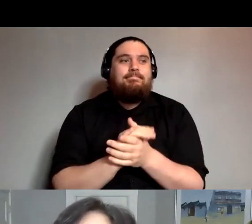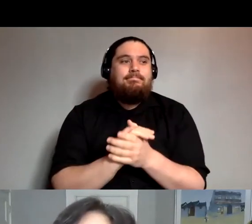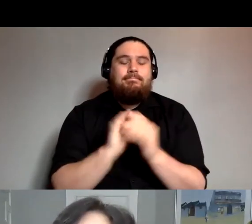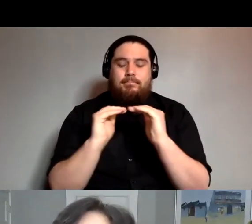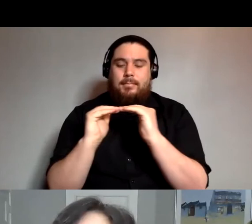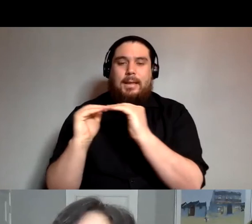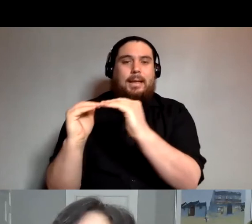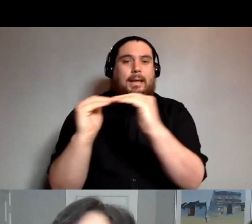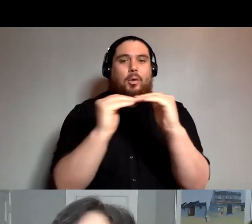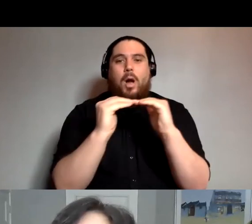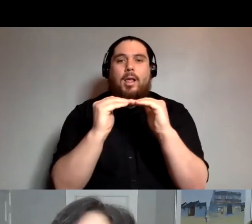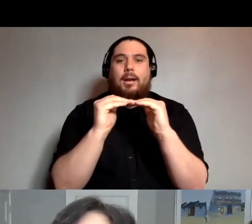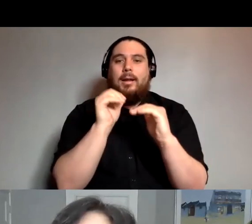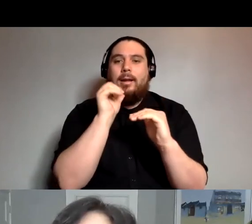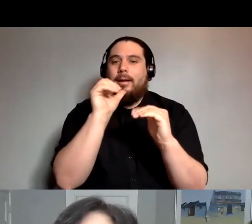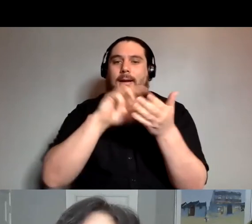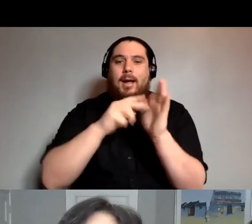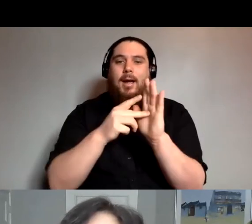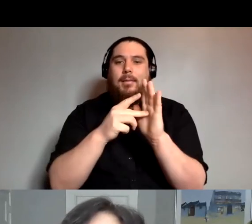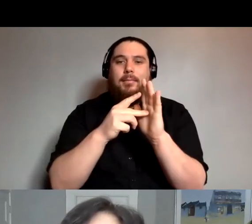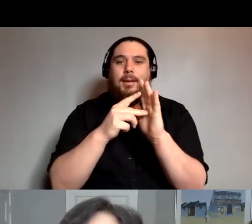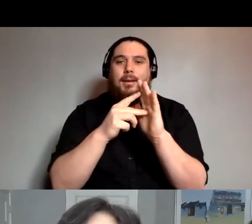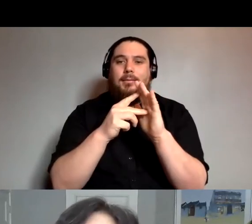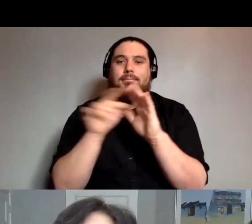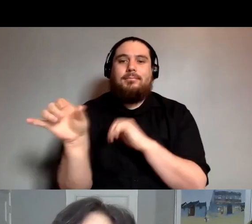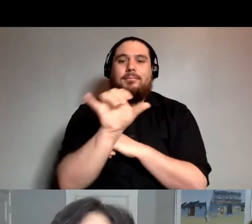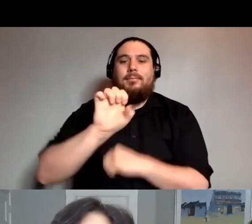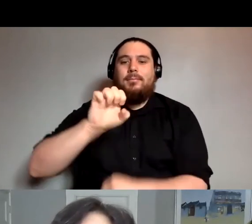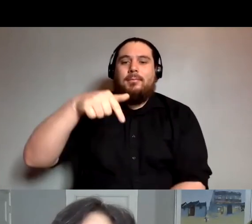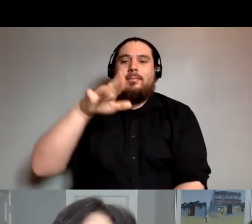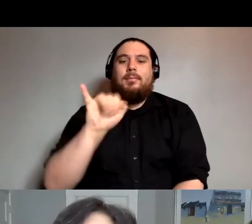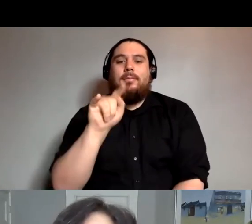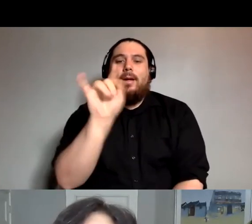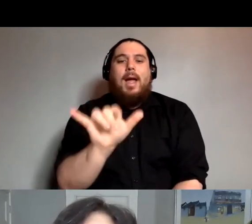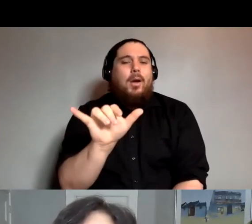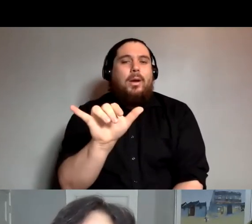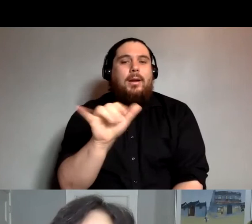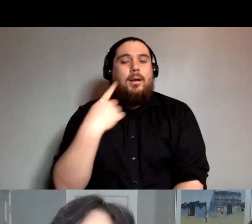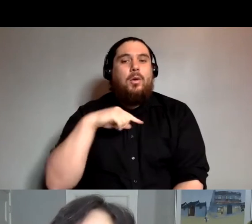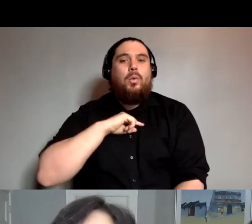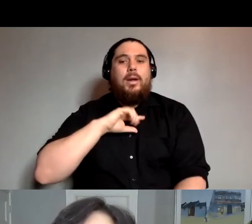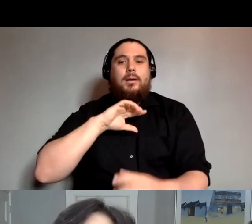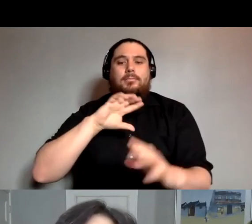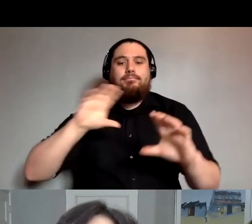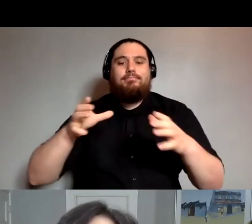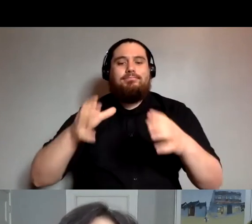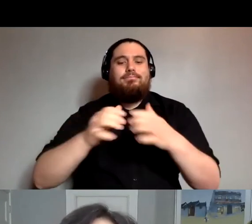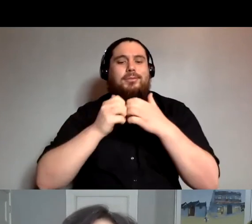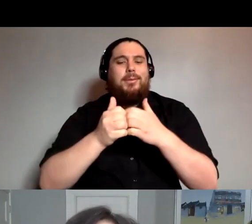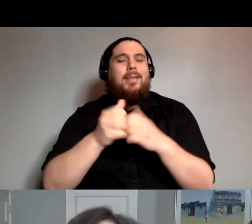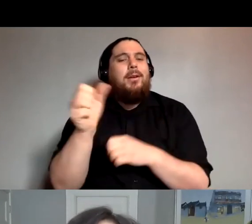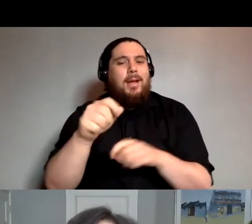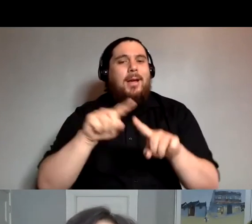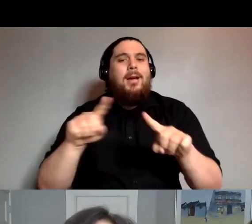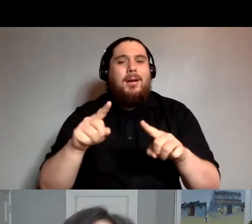not equity. We're all kind of lumped into this pandemic together, but yet there have certainly been